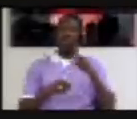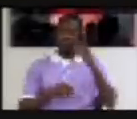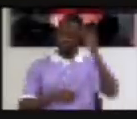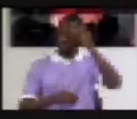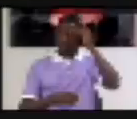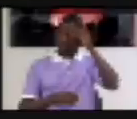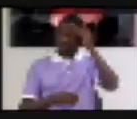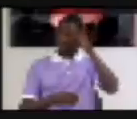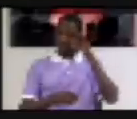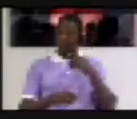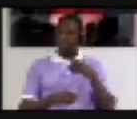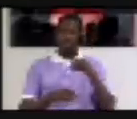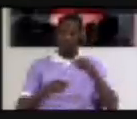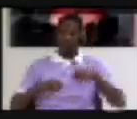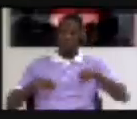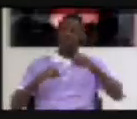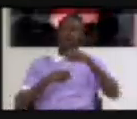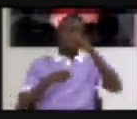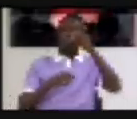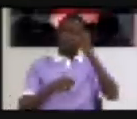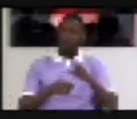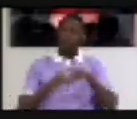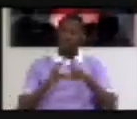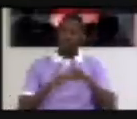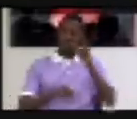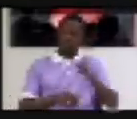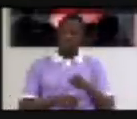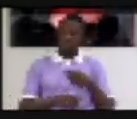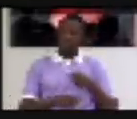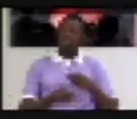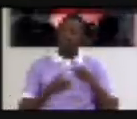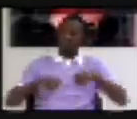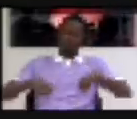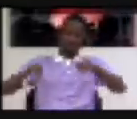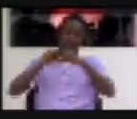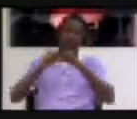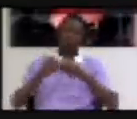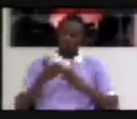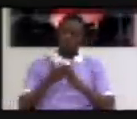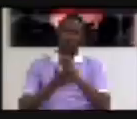the constituency. That was the process we went through.